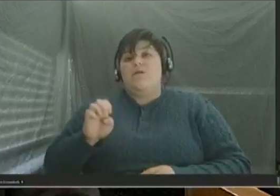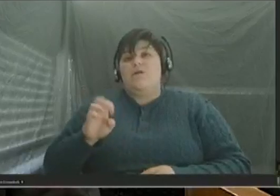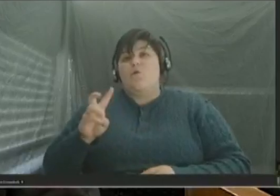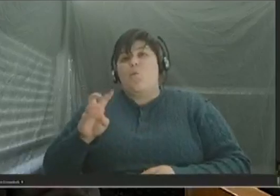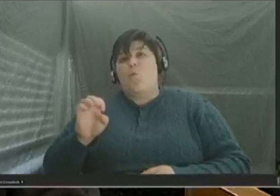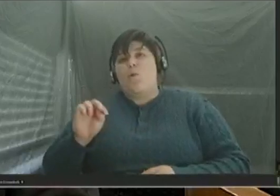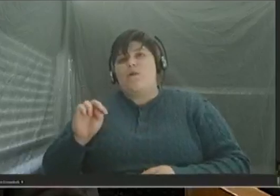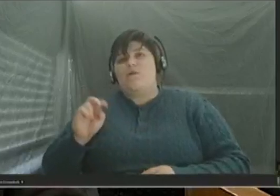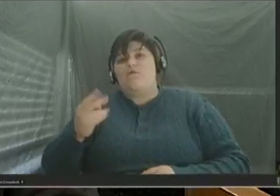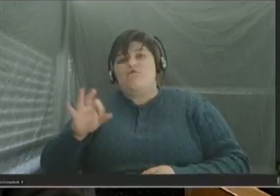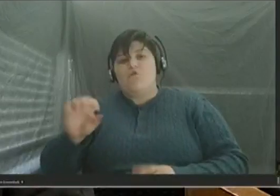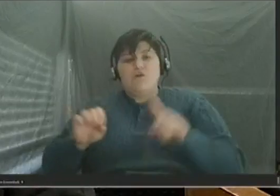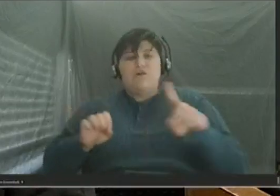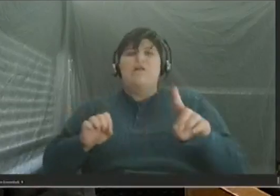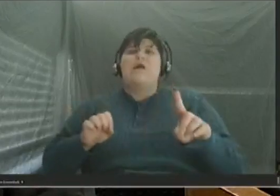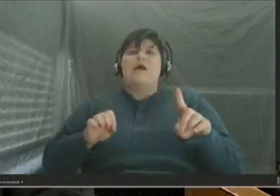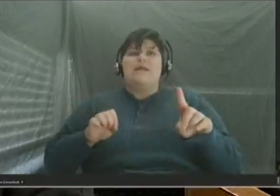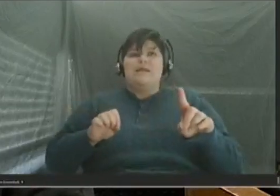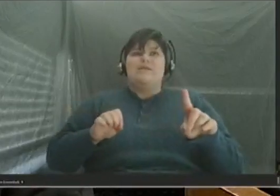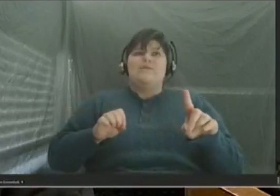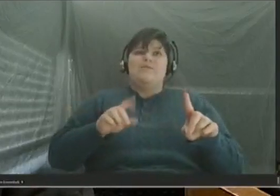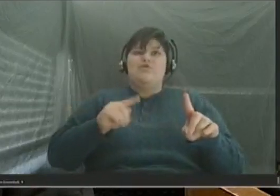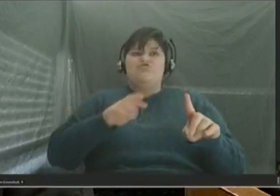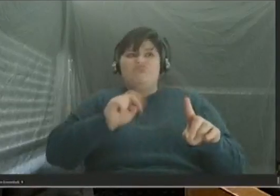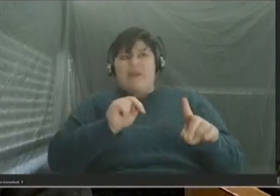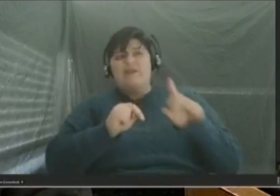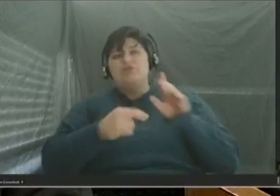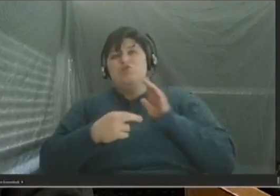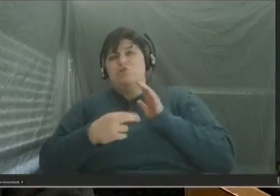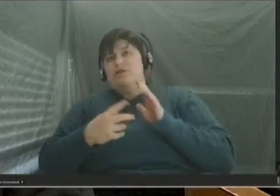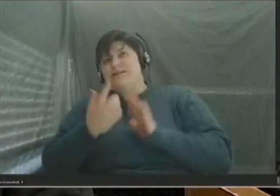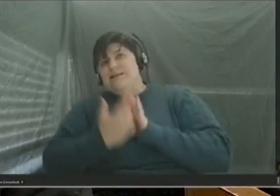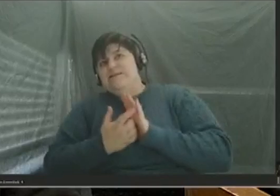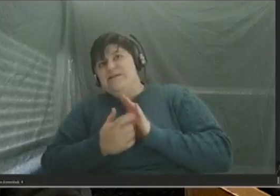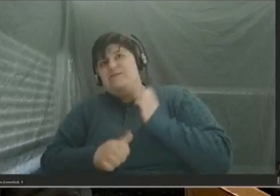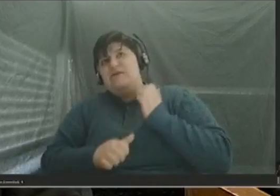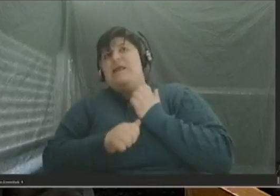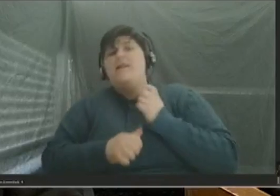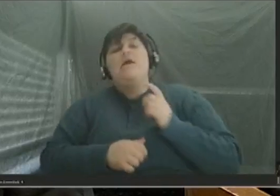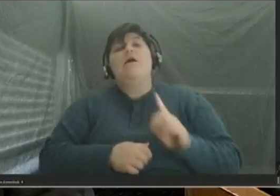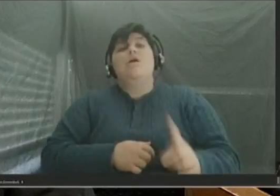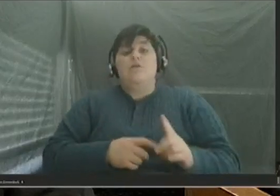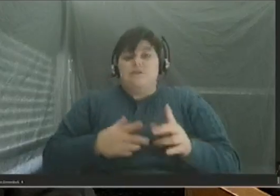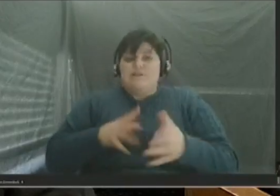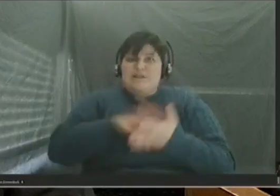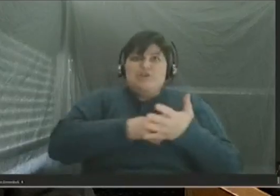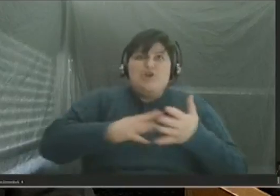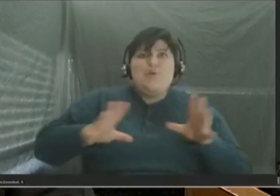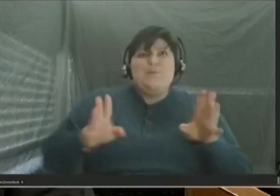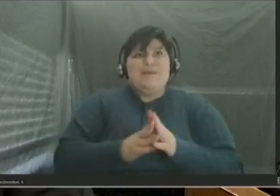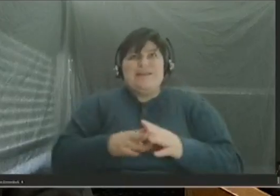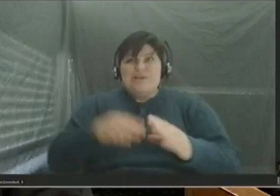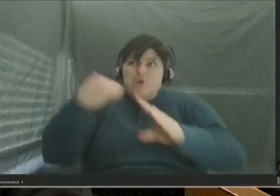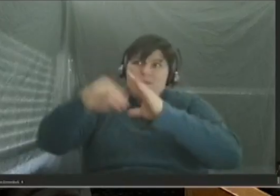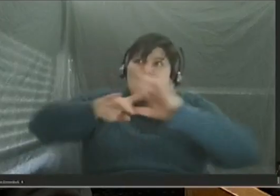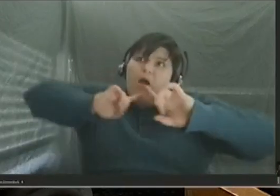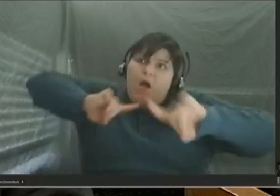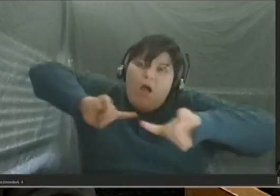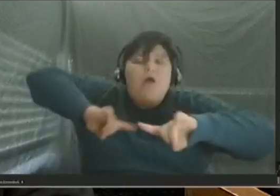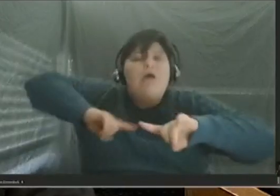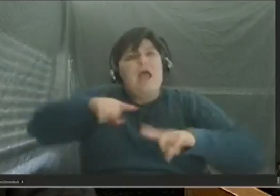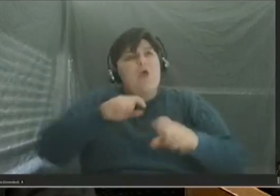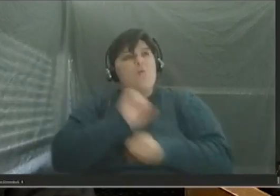Representative Tran's legislative aide, where I have the honor of helping keep our inbox clean, schedule her meetings, and work on legislation such as this